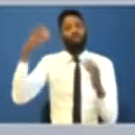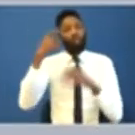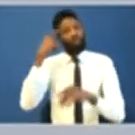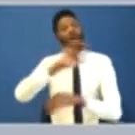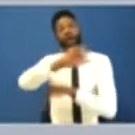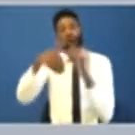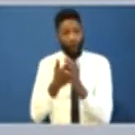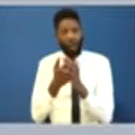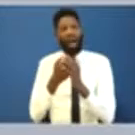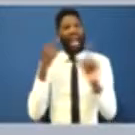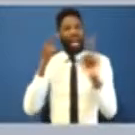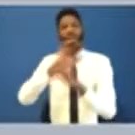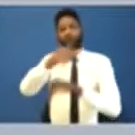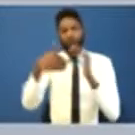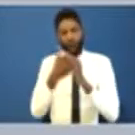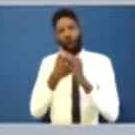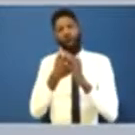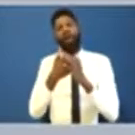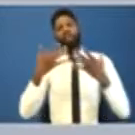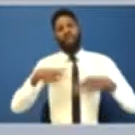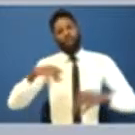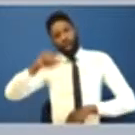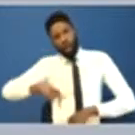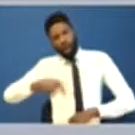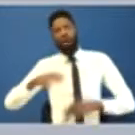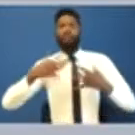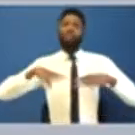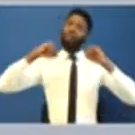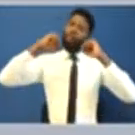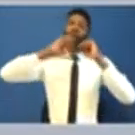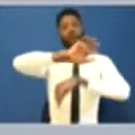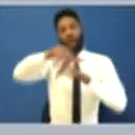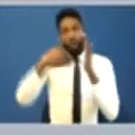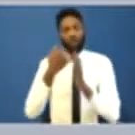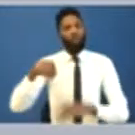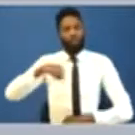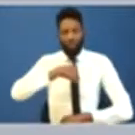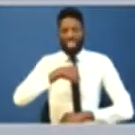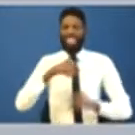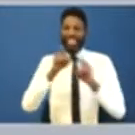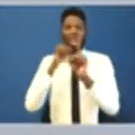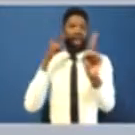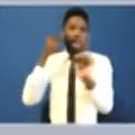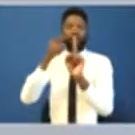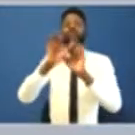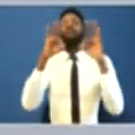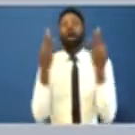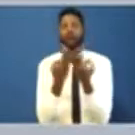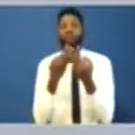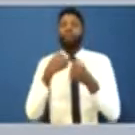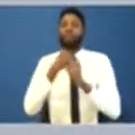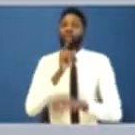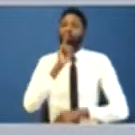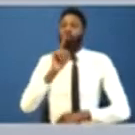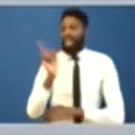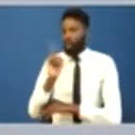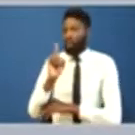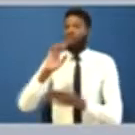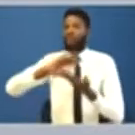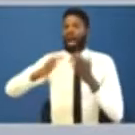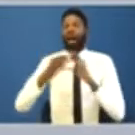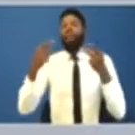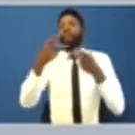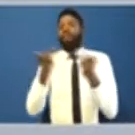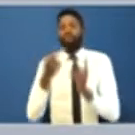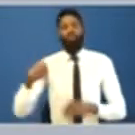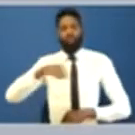for all from up to down and we are we stand for the family to make sure that we make nairobi a place where